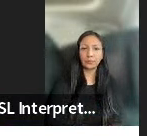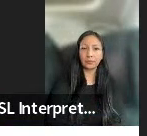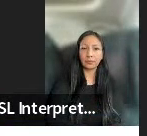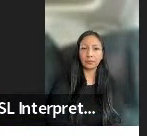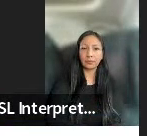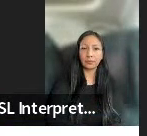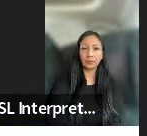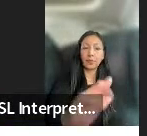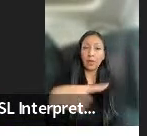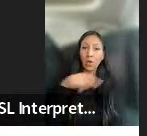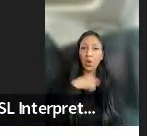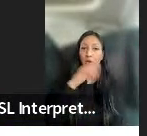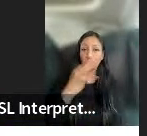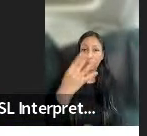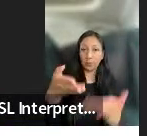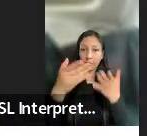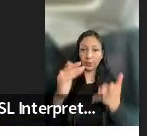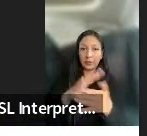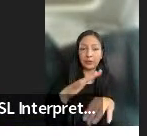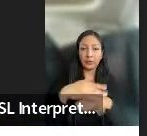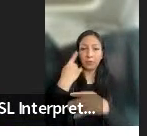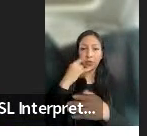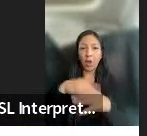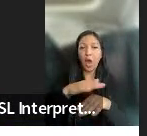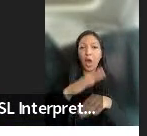Our fourth proposal relates to onshore wind.